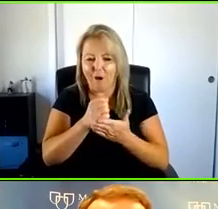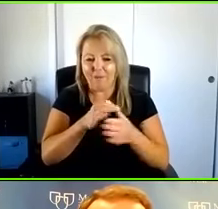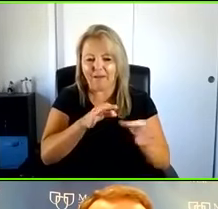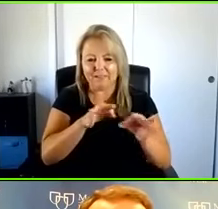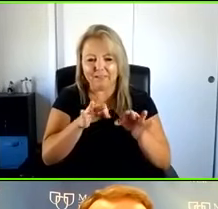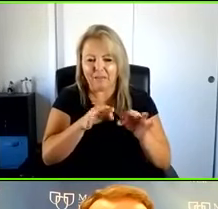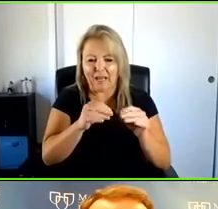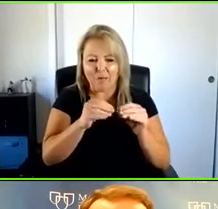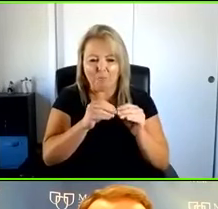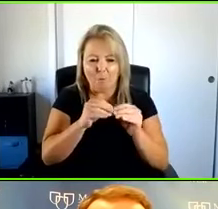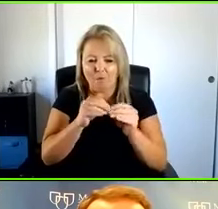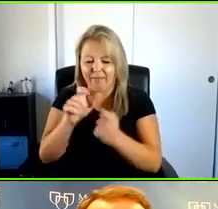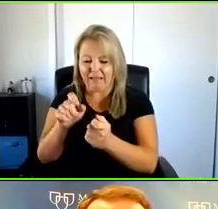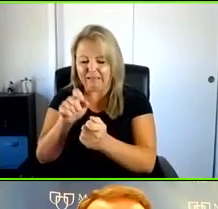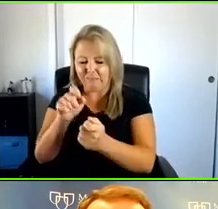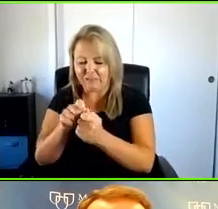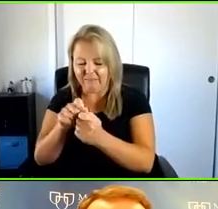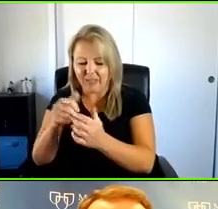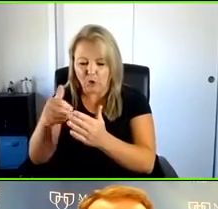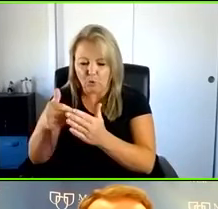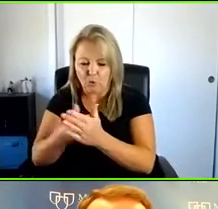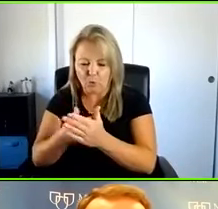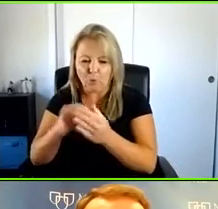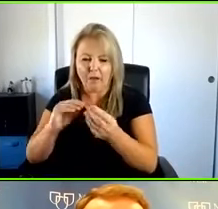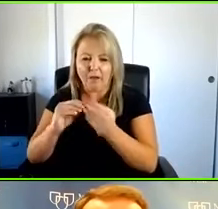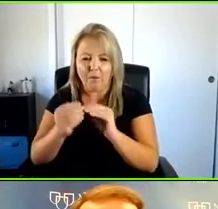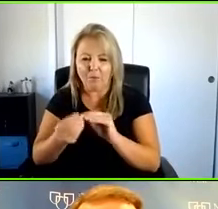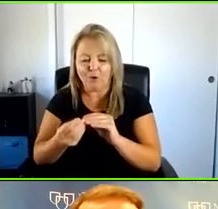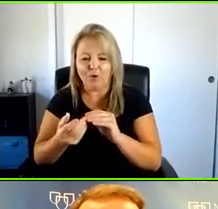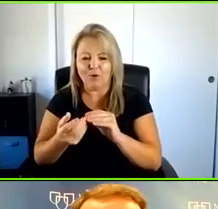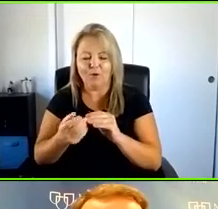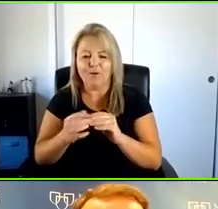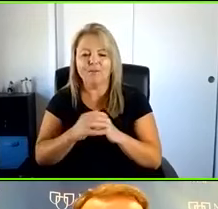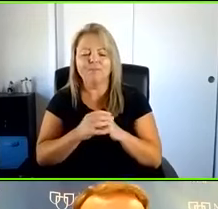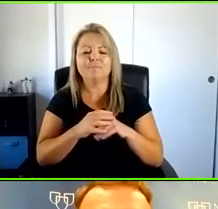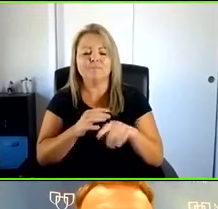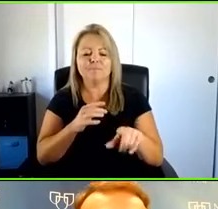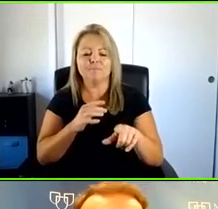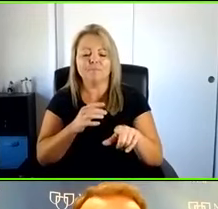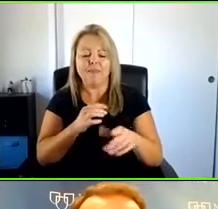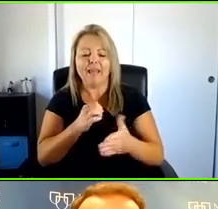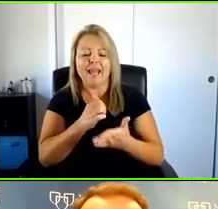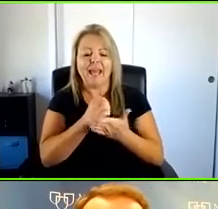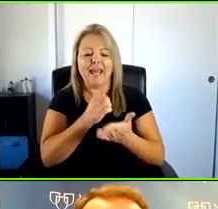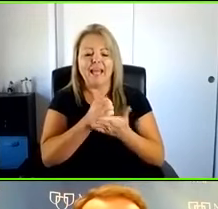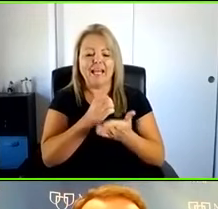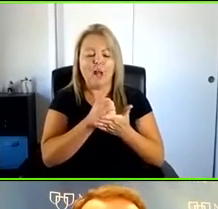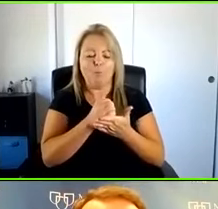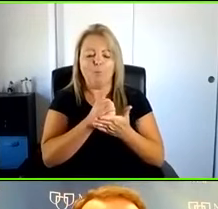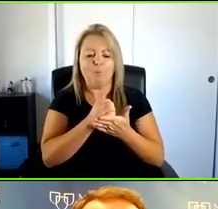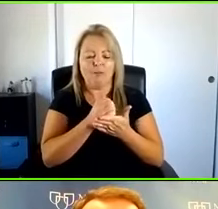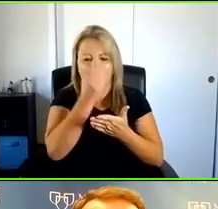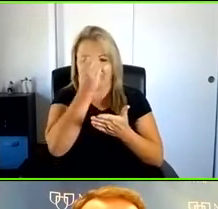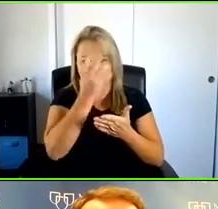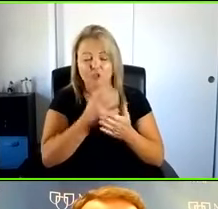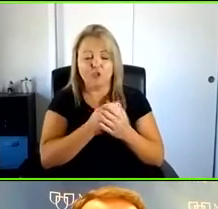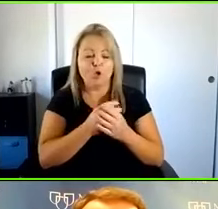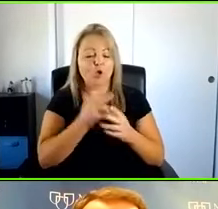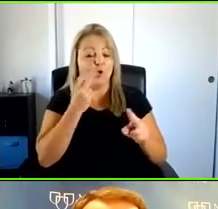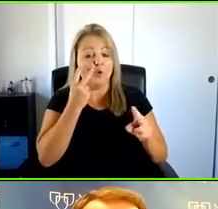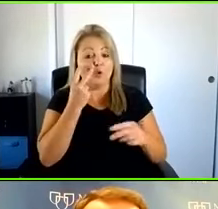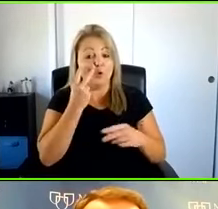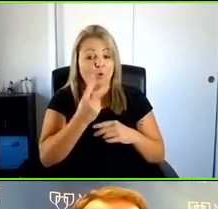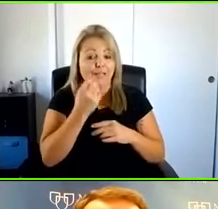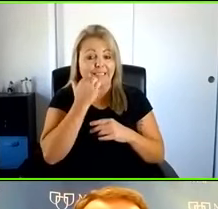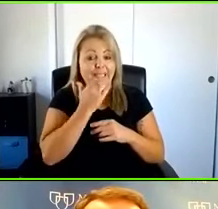a specific new number? Maybe Yeah, I can so help with the context, Jennifer. So when you look at a daily